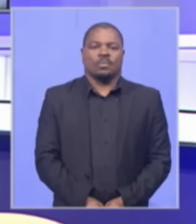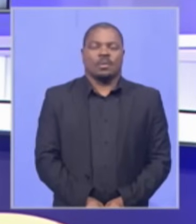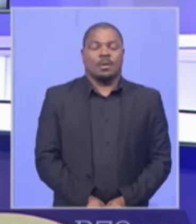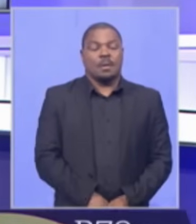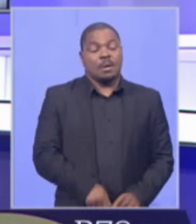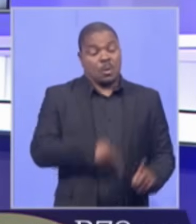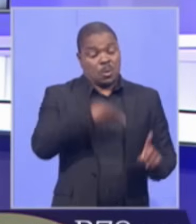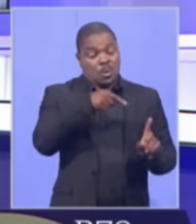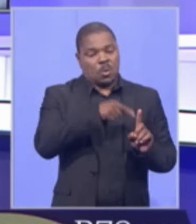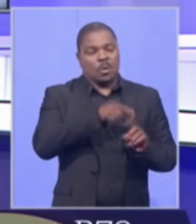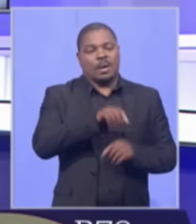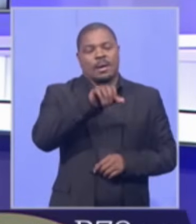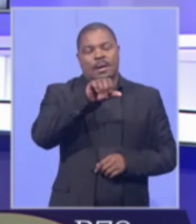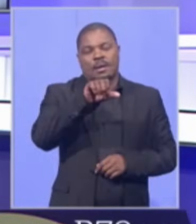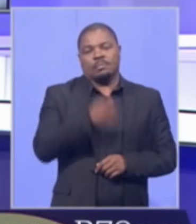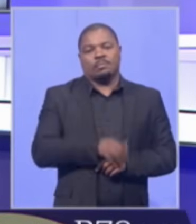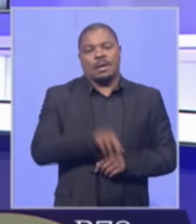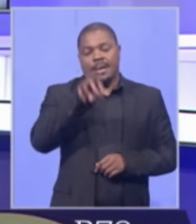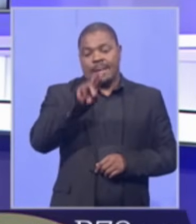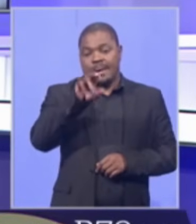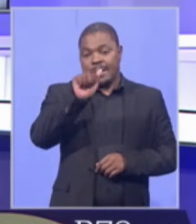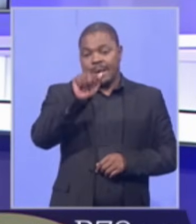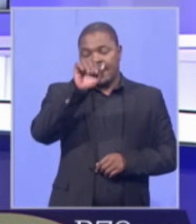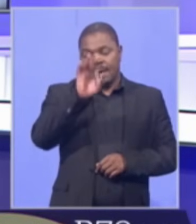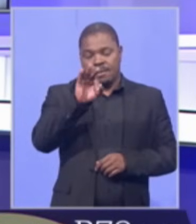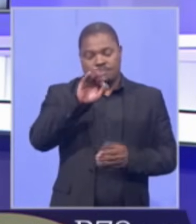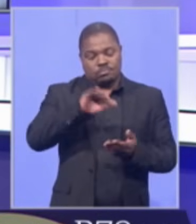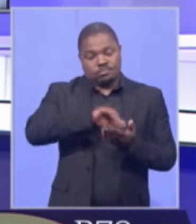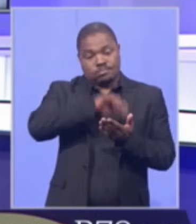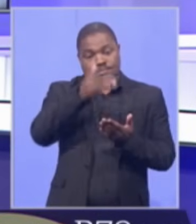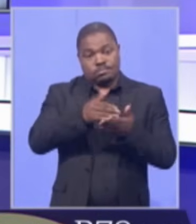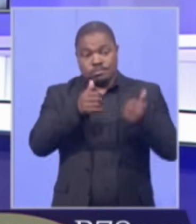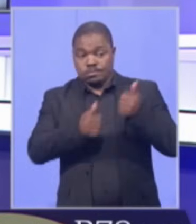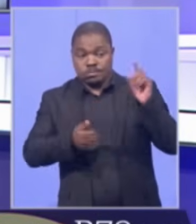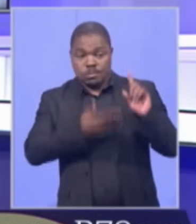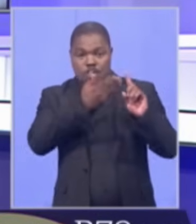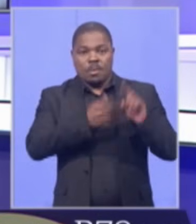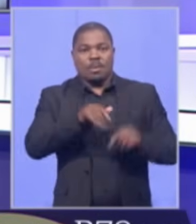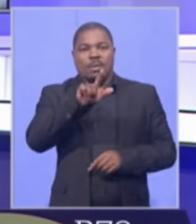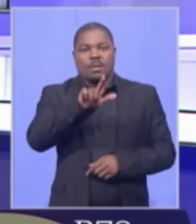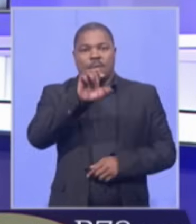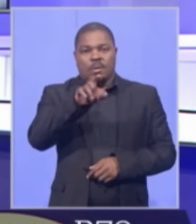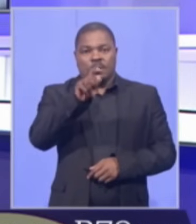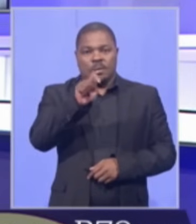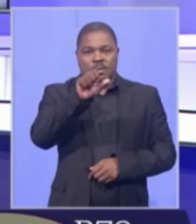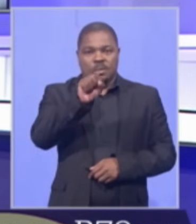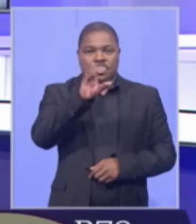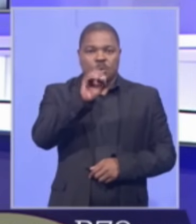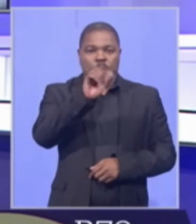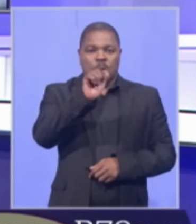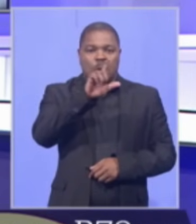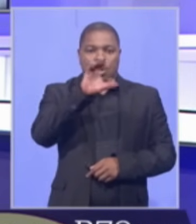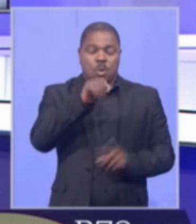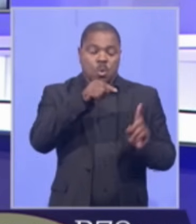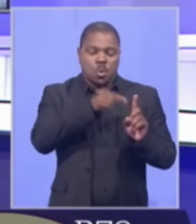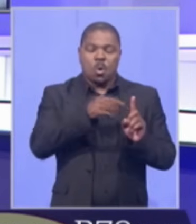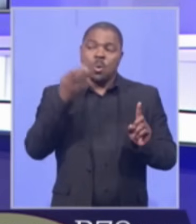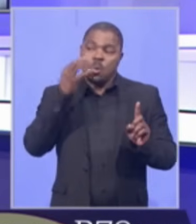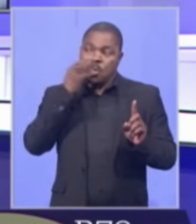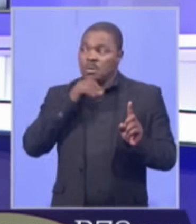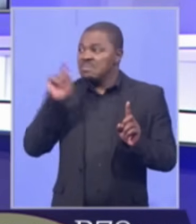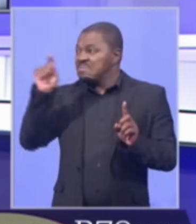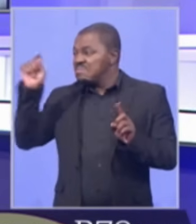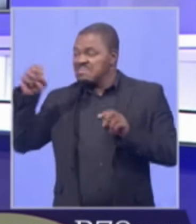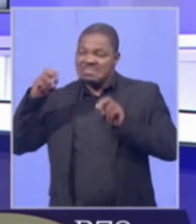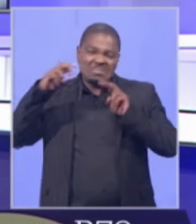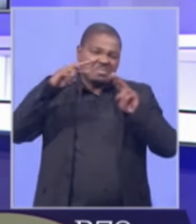Mookamedi phetiši wa sekhwama sa dikotsi tša ditseleng Ref Collins Letswalo o re o tla šomišana le dinyakišišo tša mabapi le ditiragalo tša